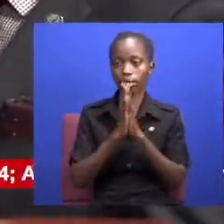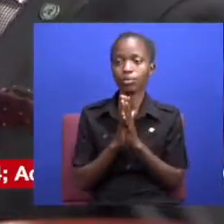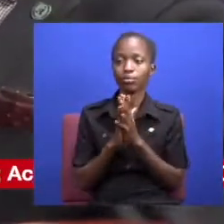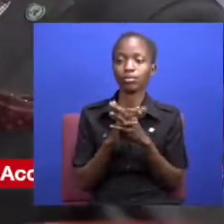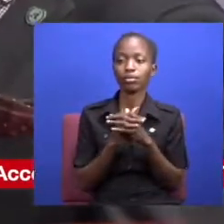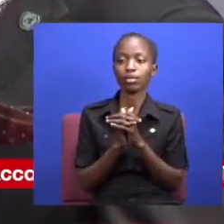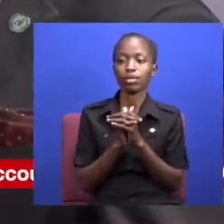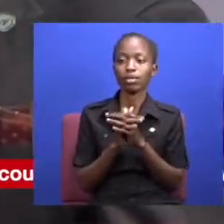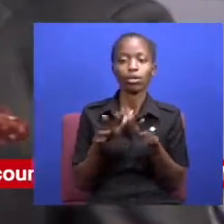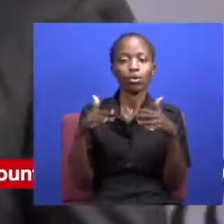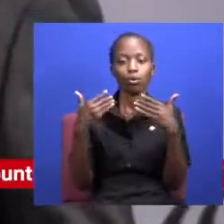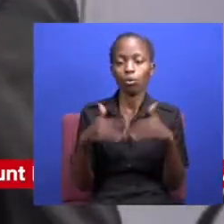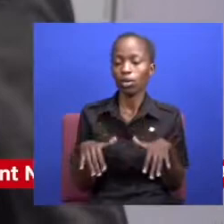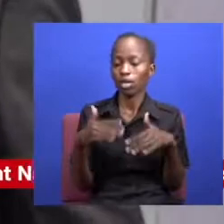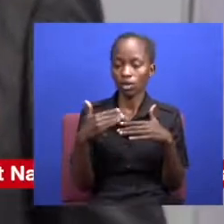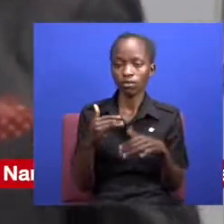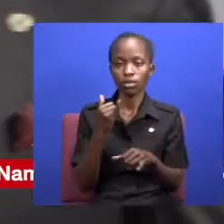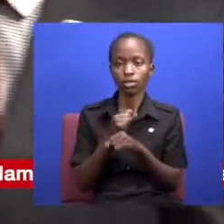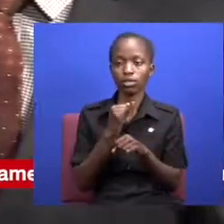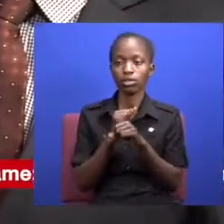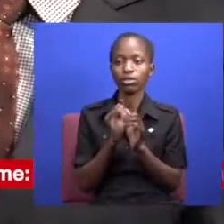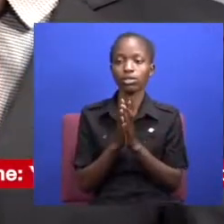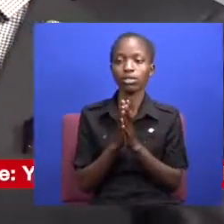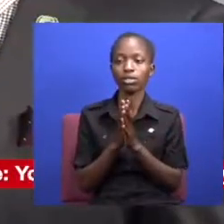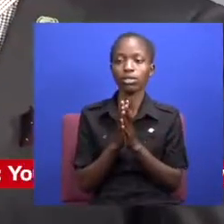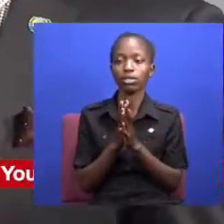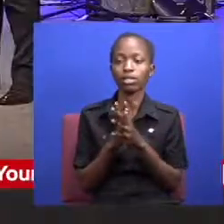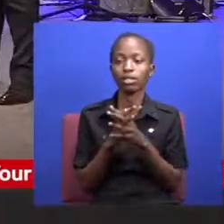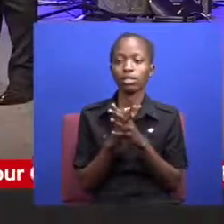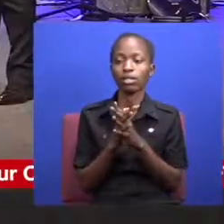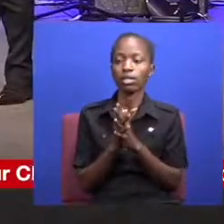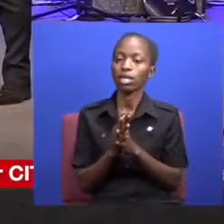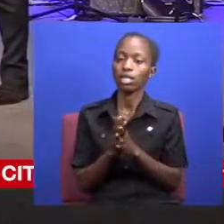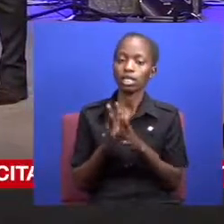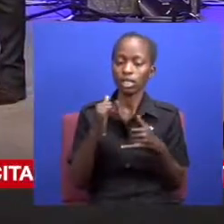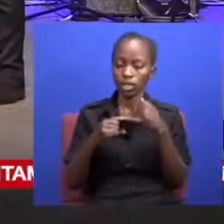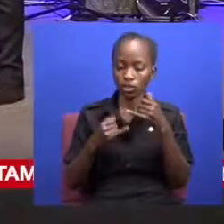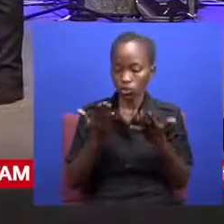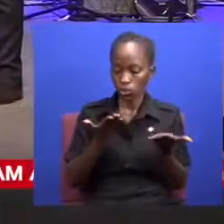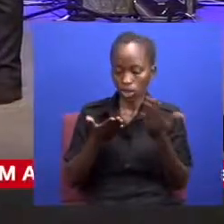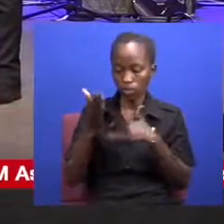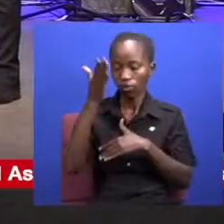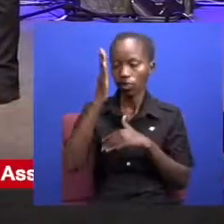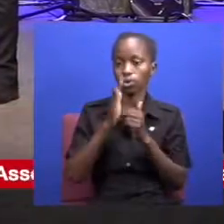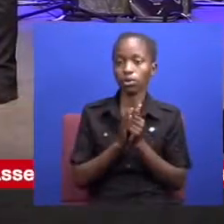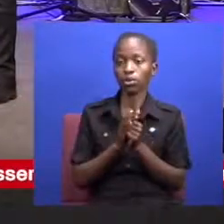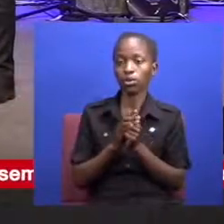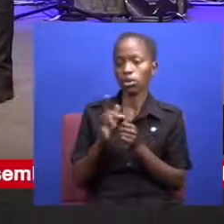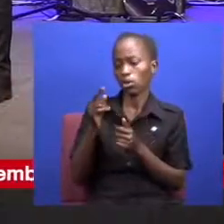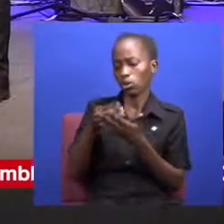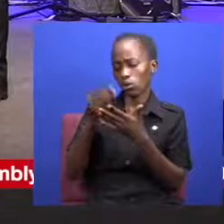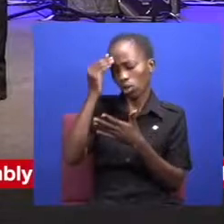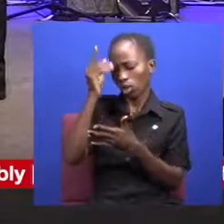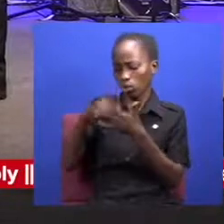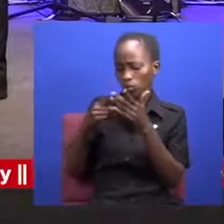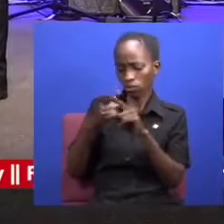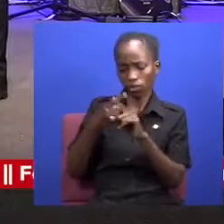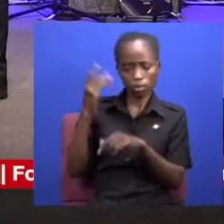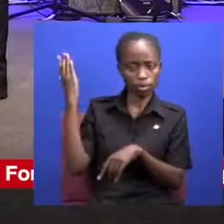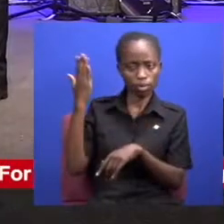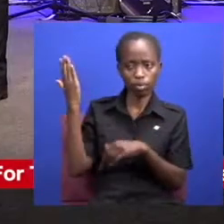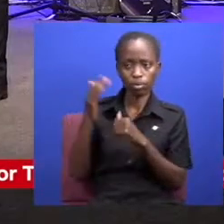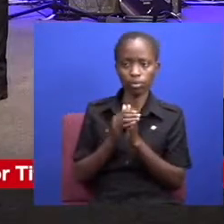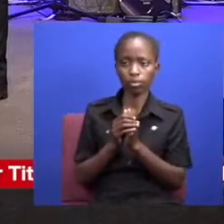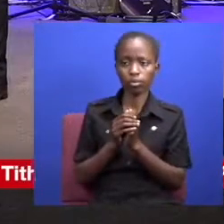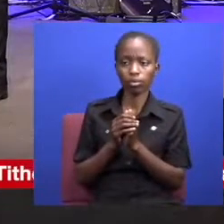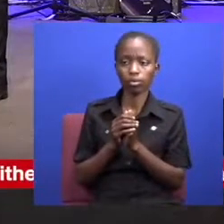Thanks, Pastor Andrew. You did a wonderful job moderating today. All Thank glory you. Goes to God. Amen. It's a joy to serve him in that manner. Wonderful. What was your take home from the